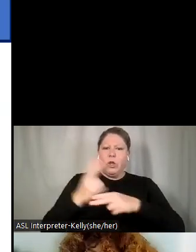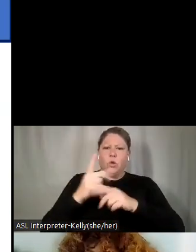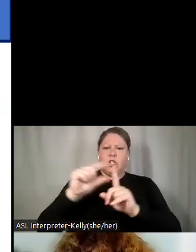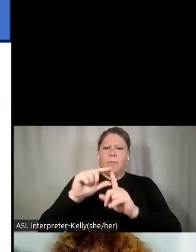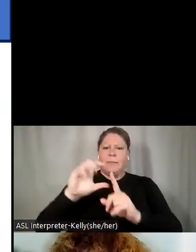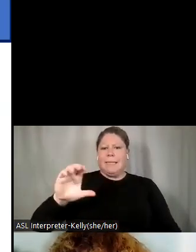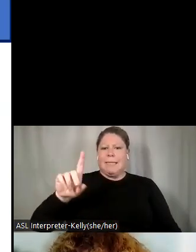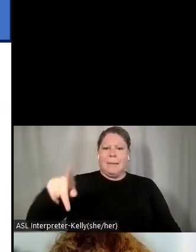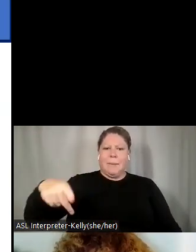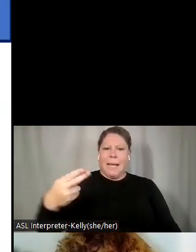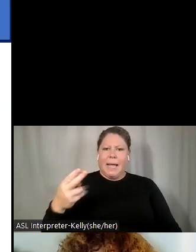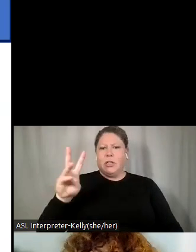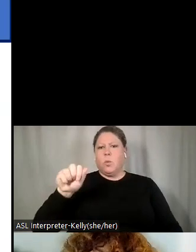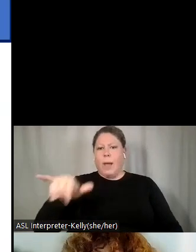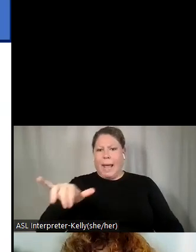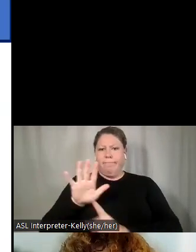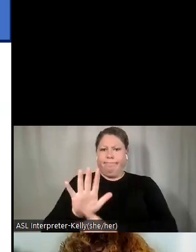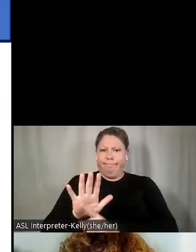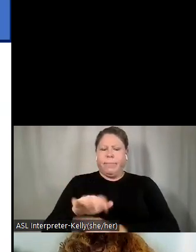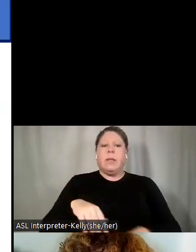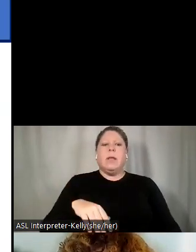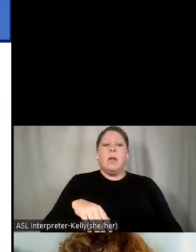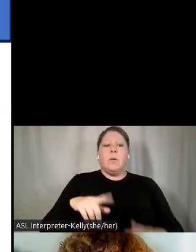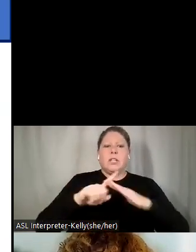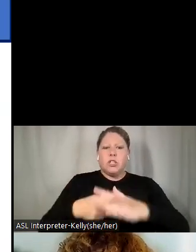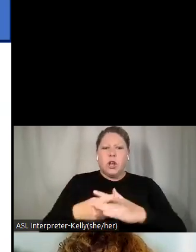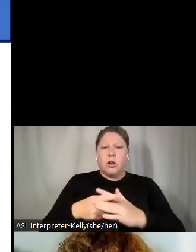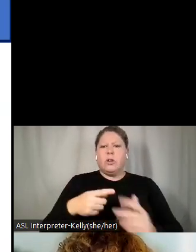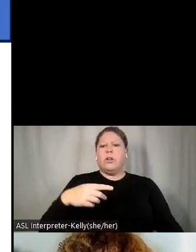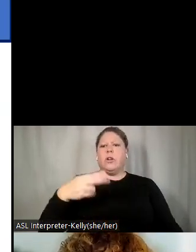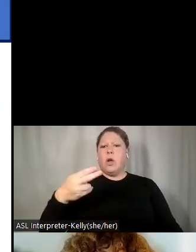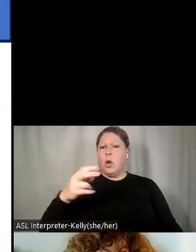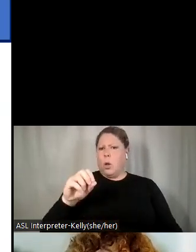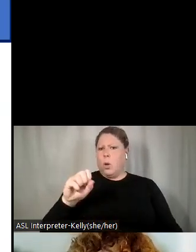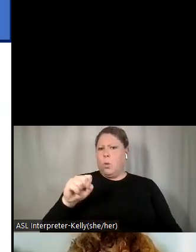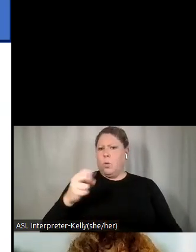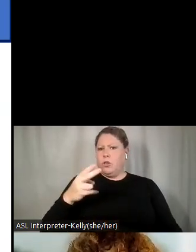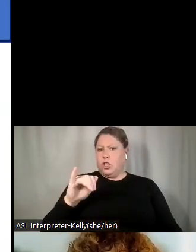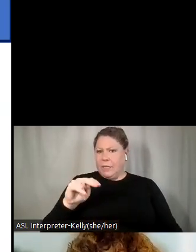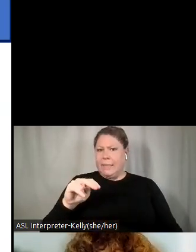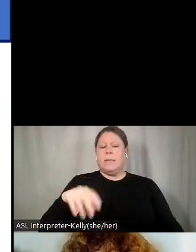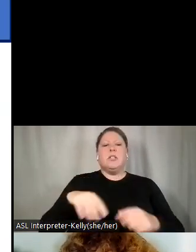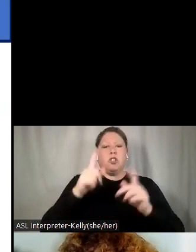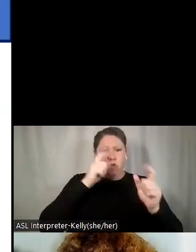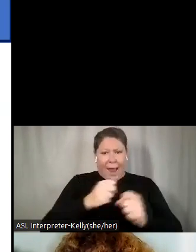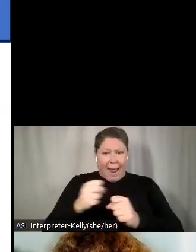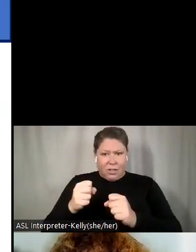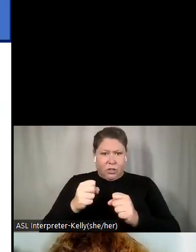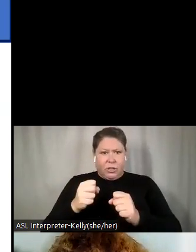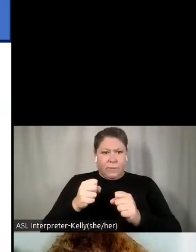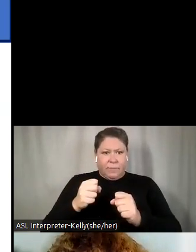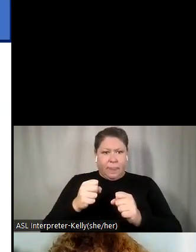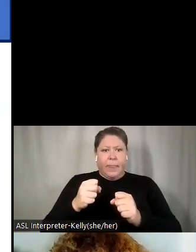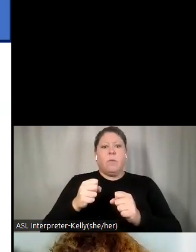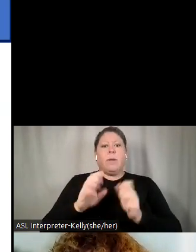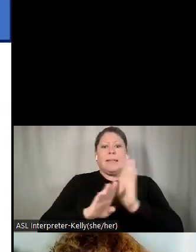first year, after engaging in a Hoshin strategy with the organization, one of the key strategic priorities